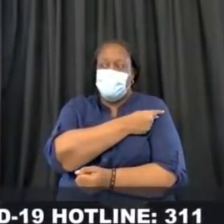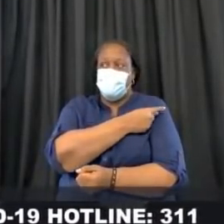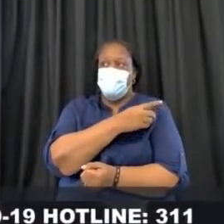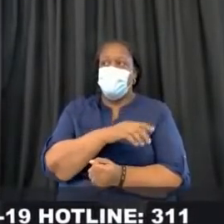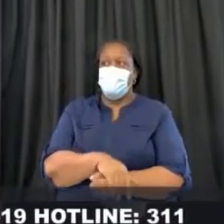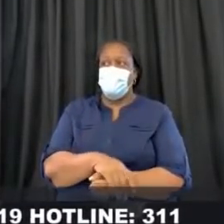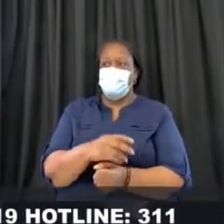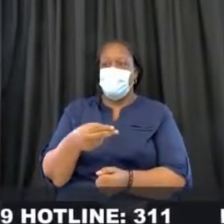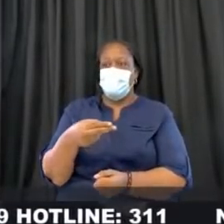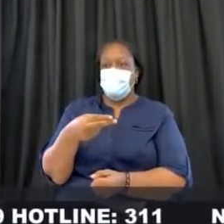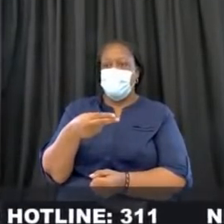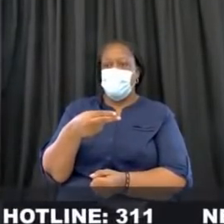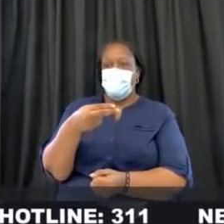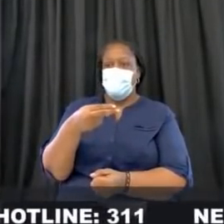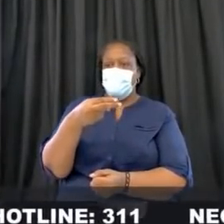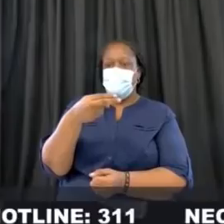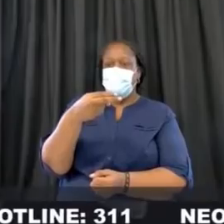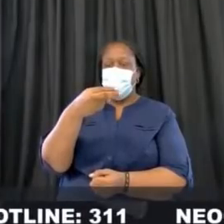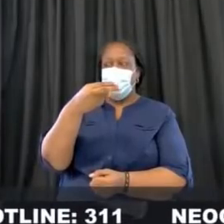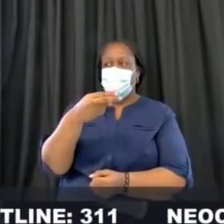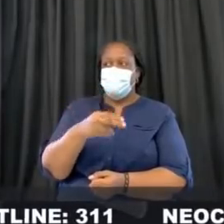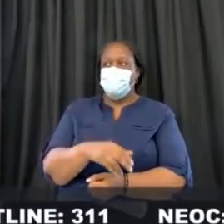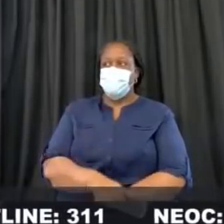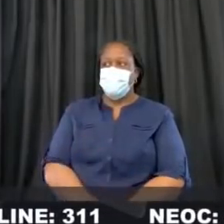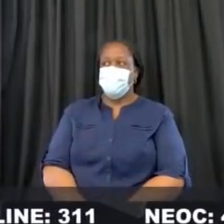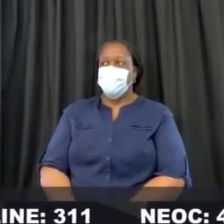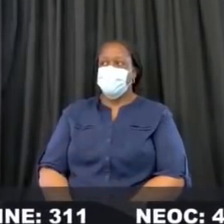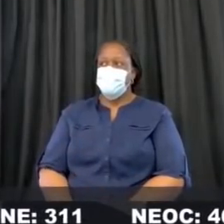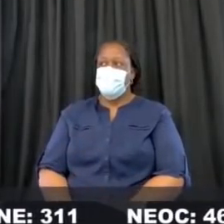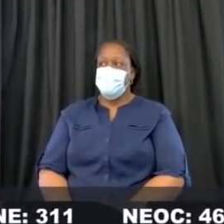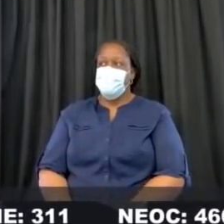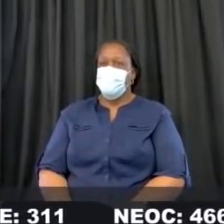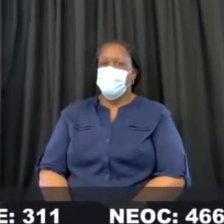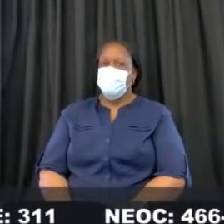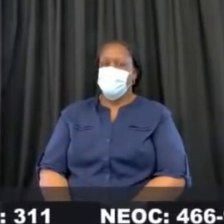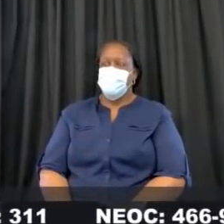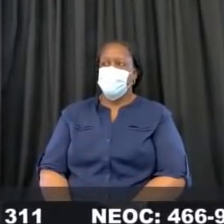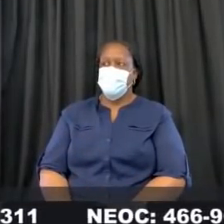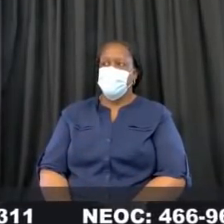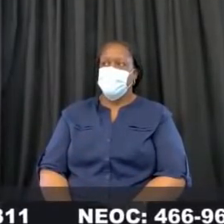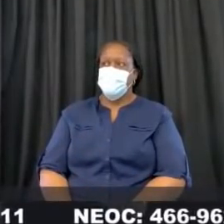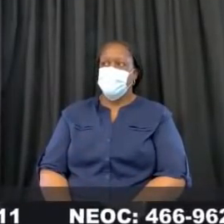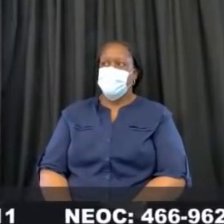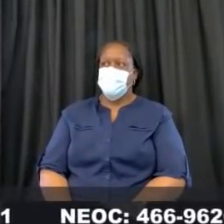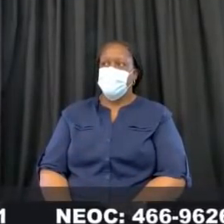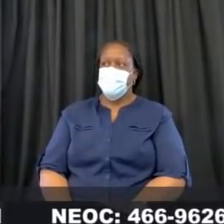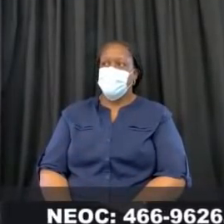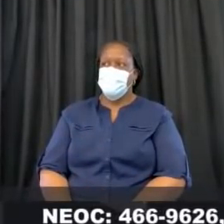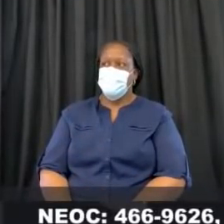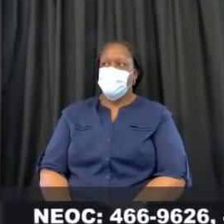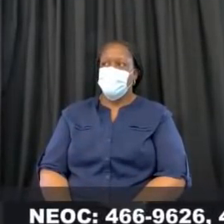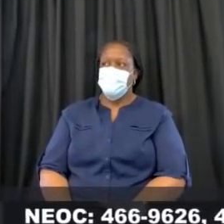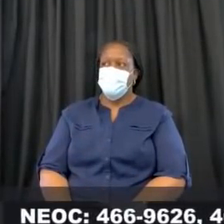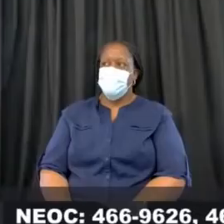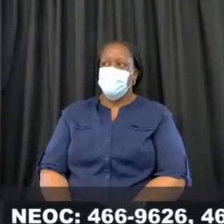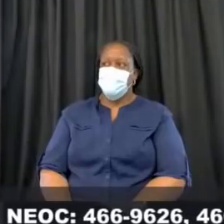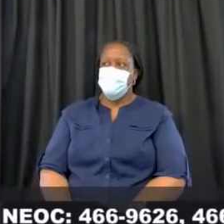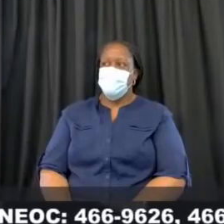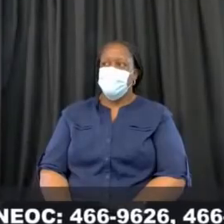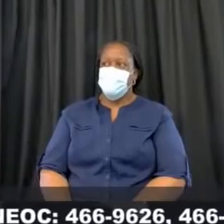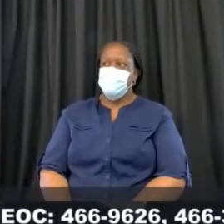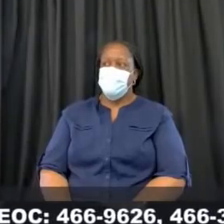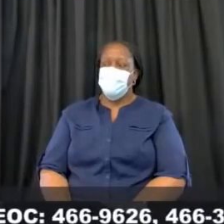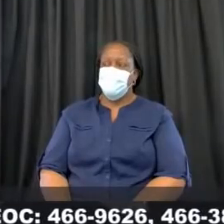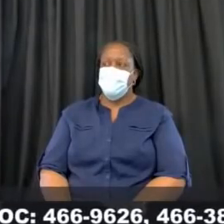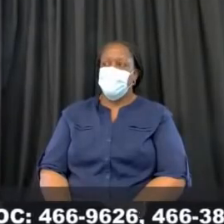only the Pfizer vaccine is being administered. Are persons getting a second jab of